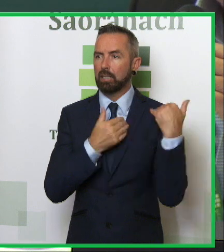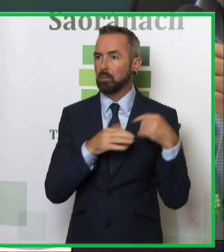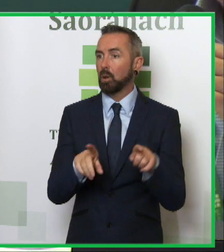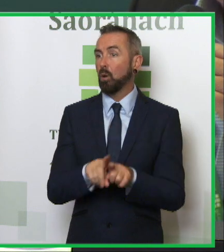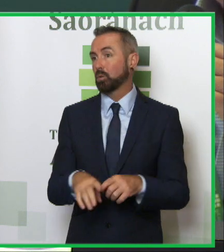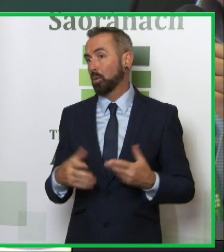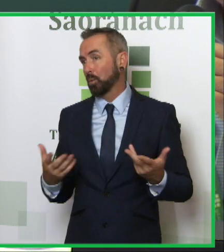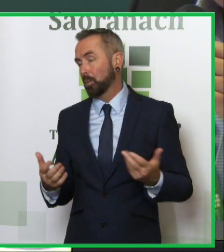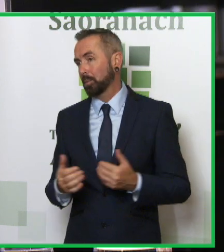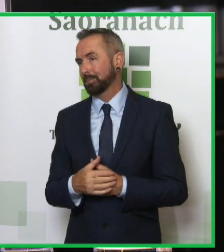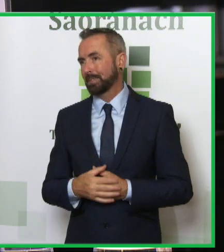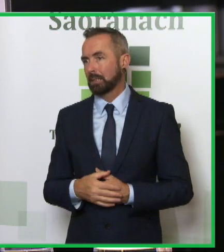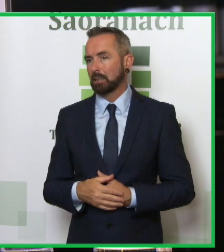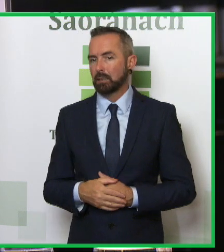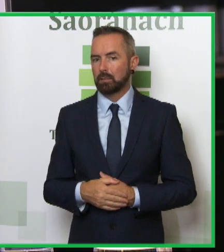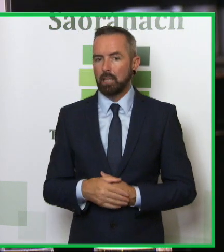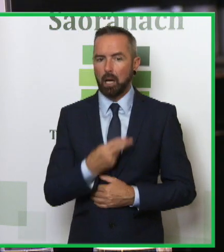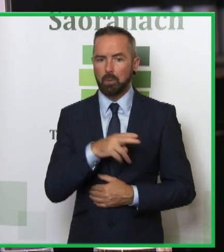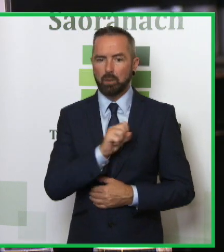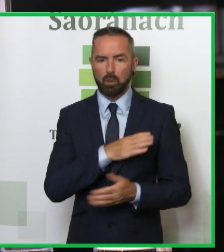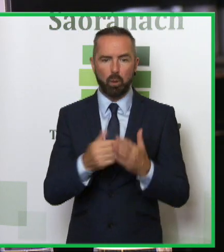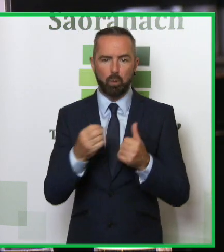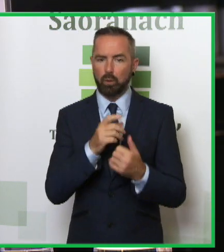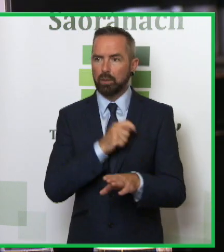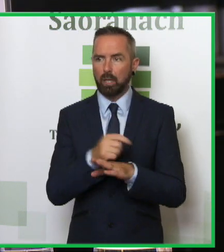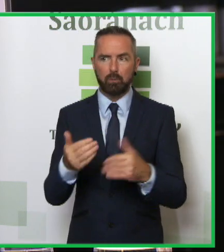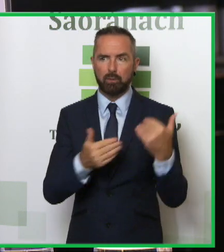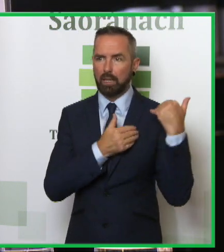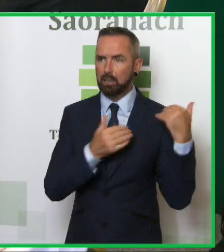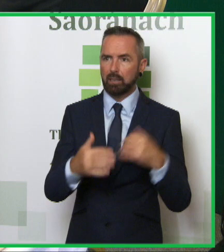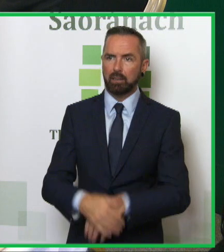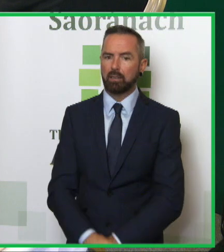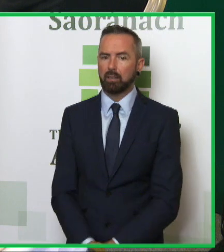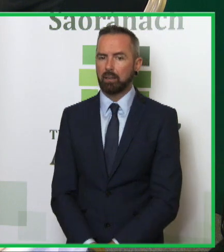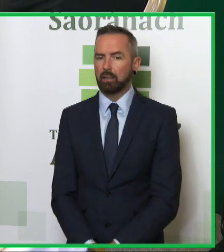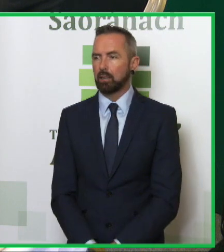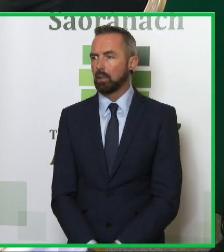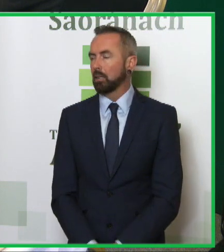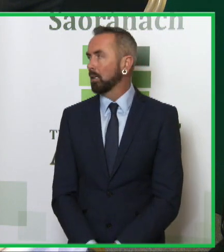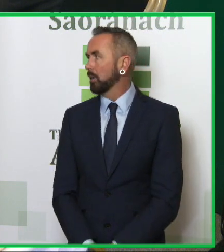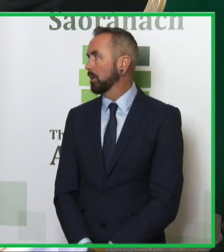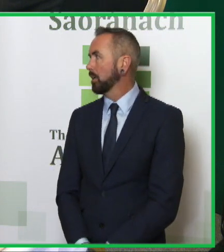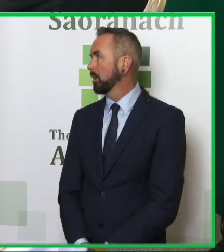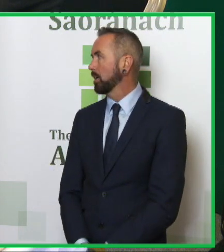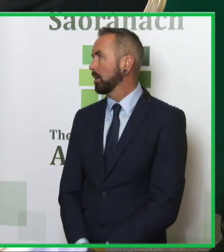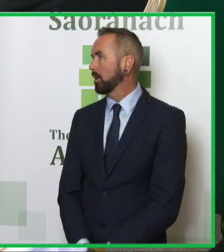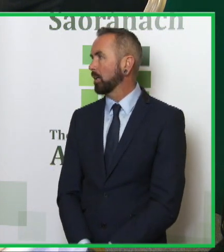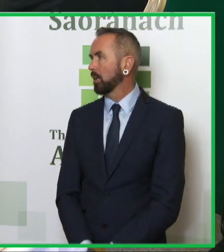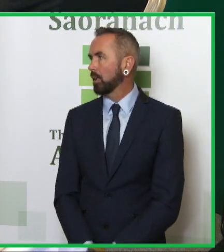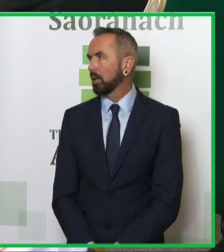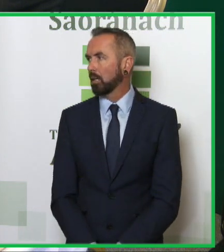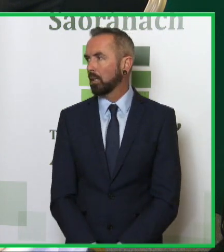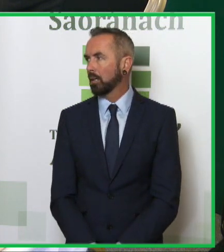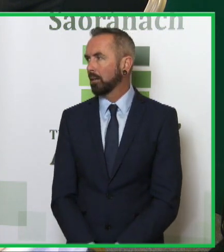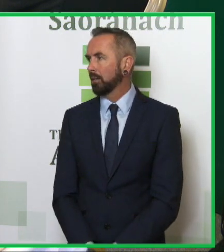So I don't know if there's any other language or suggestion. I think, sorry, Rebecca, if I've got you right, I